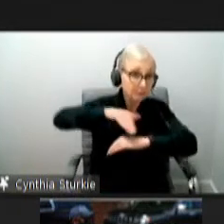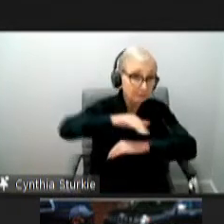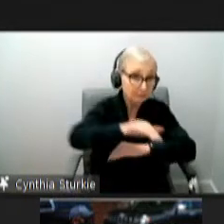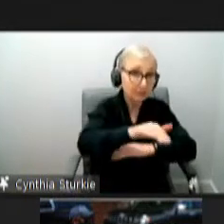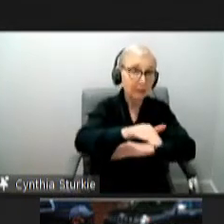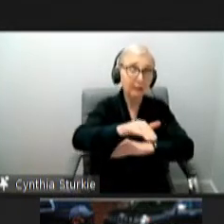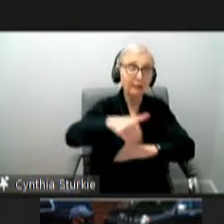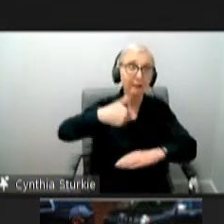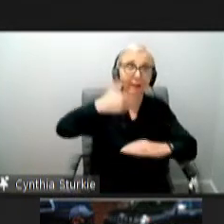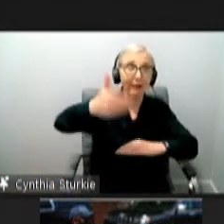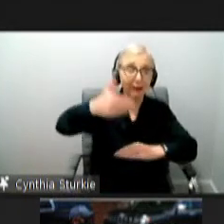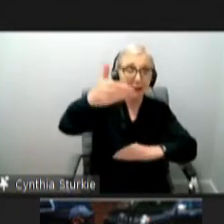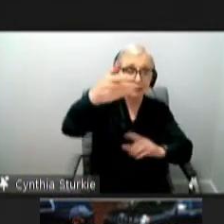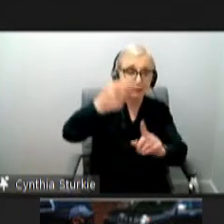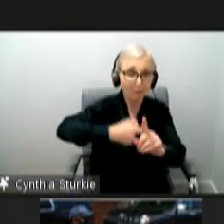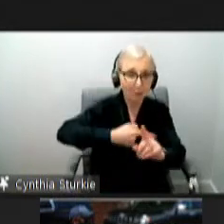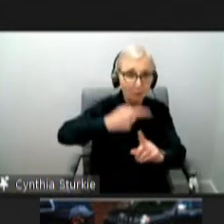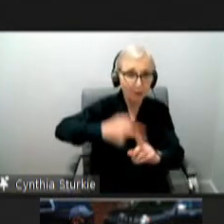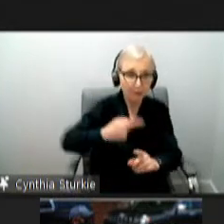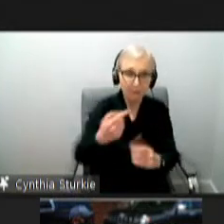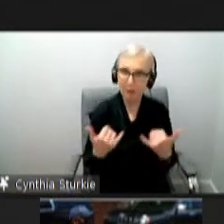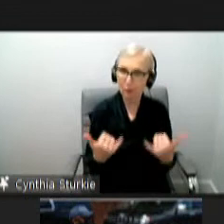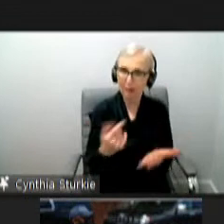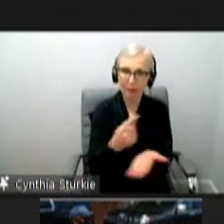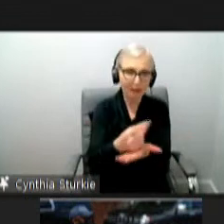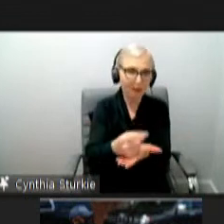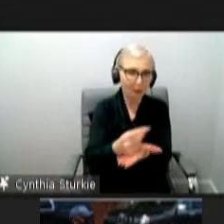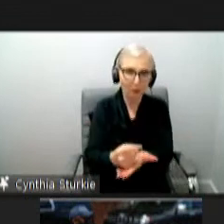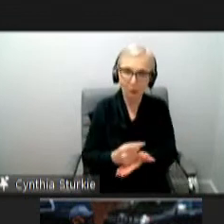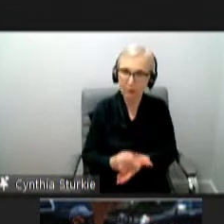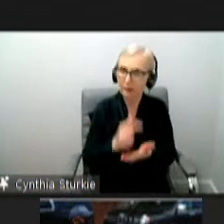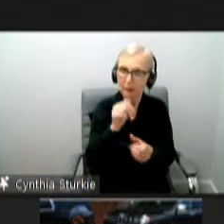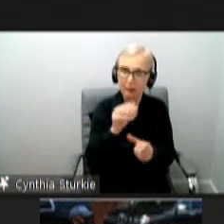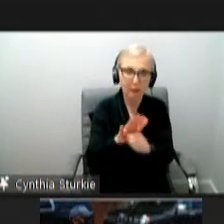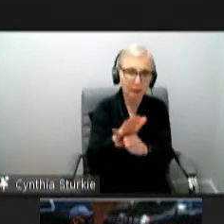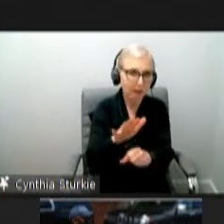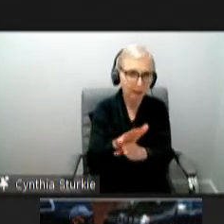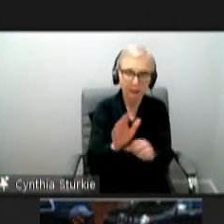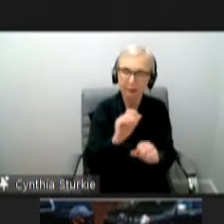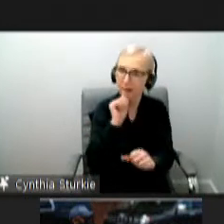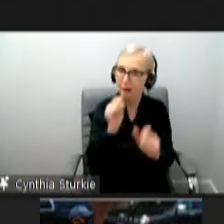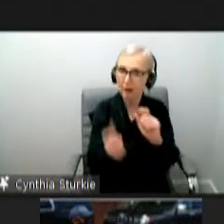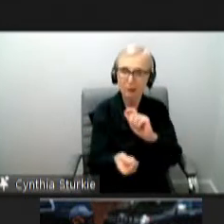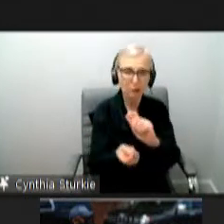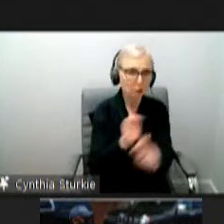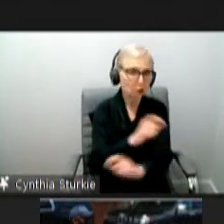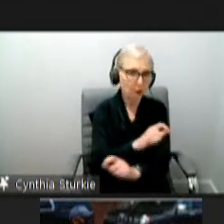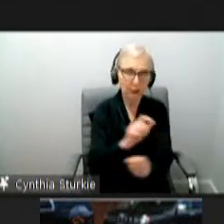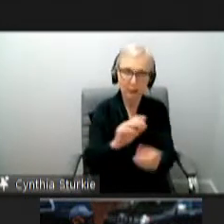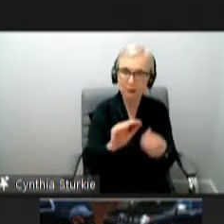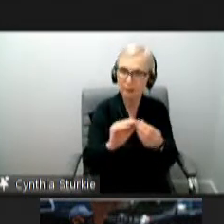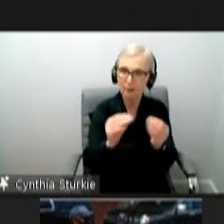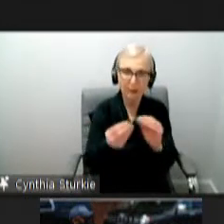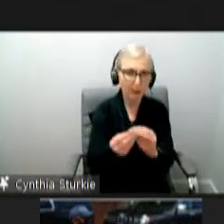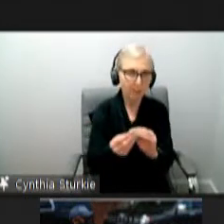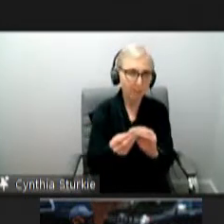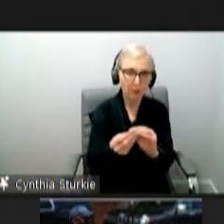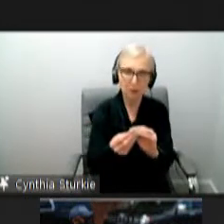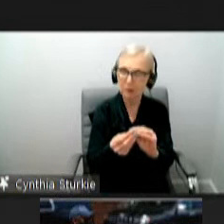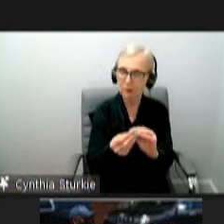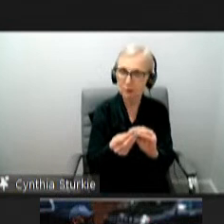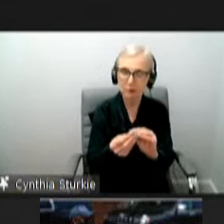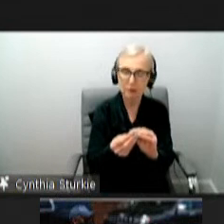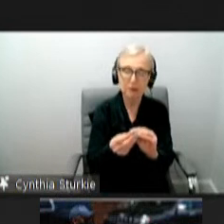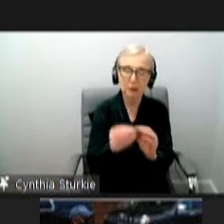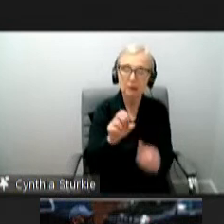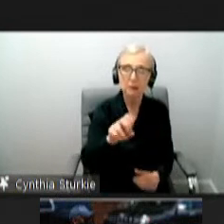several months, but in the coming weeks, there won't really be any change to that. And so for now, the supply is